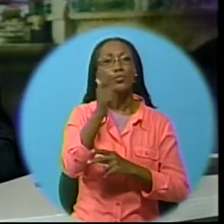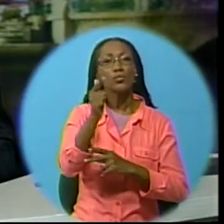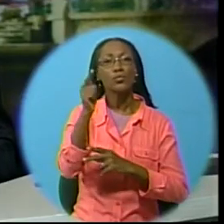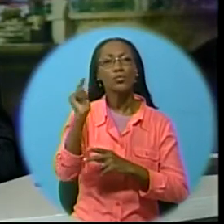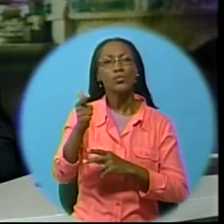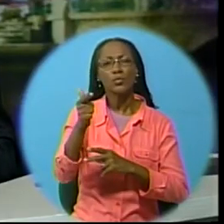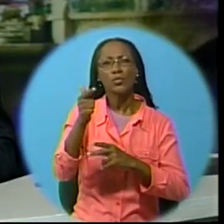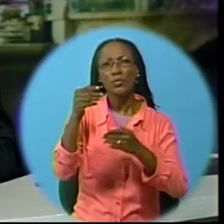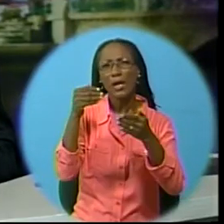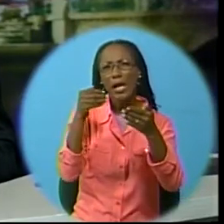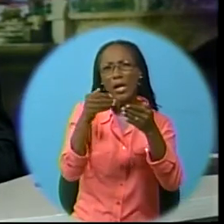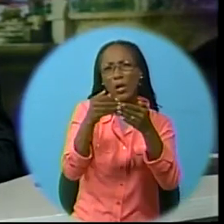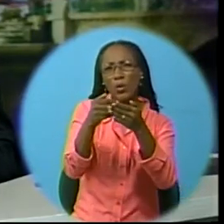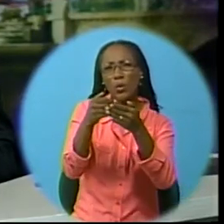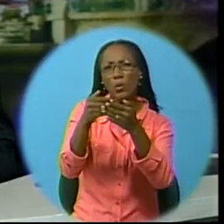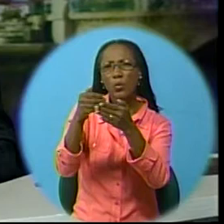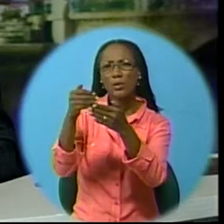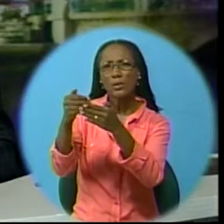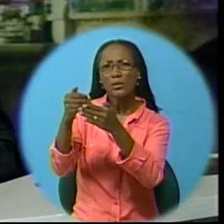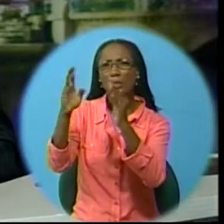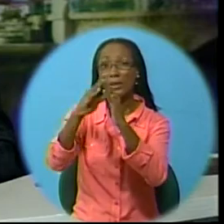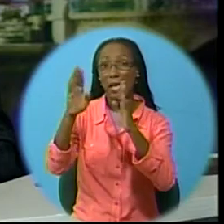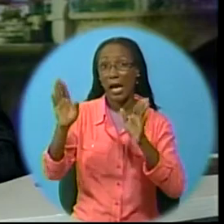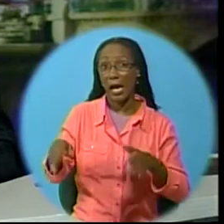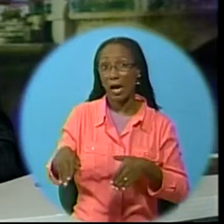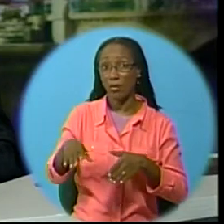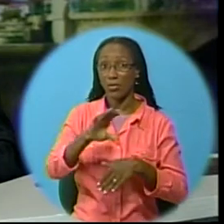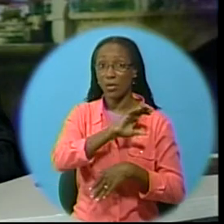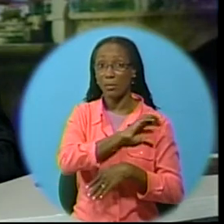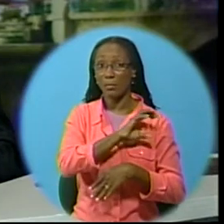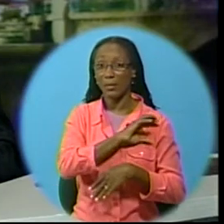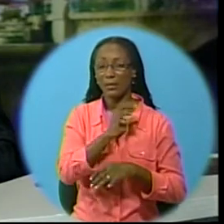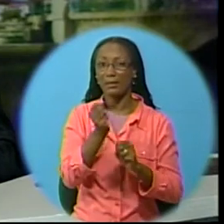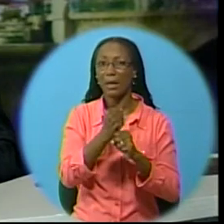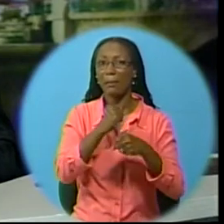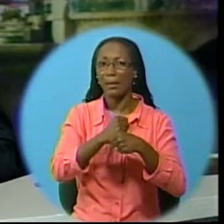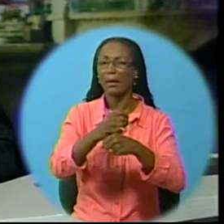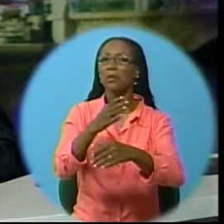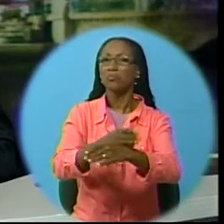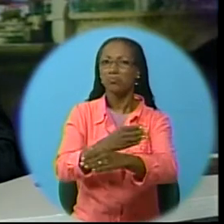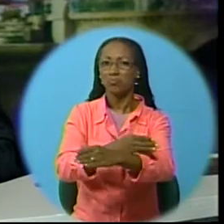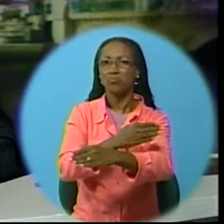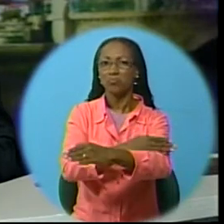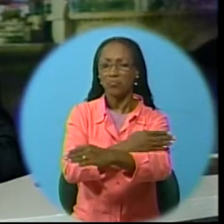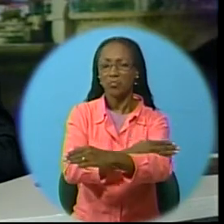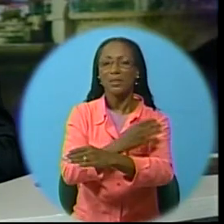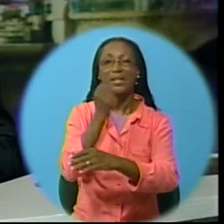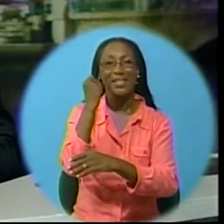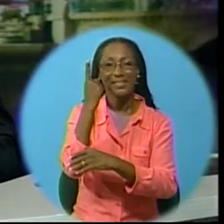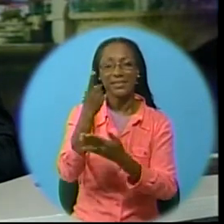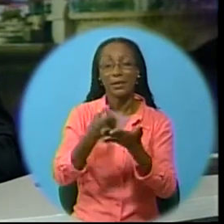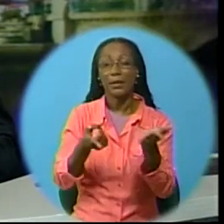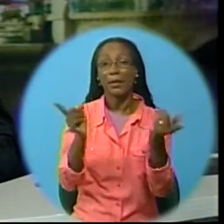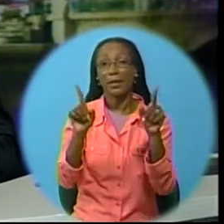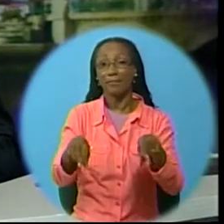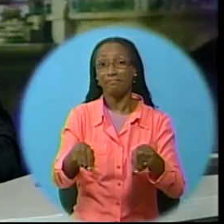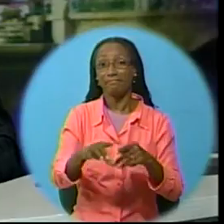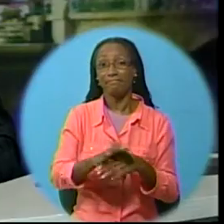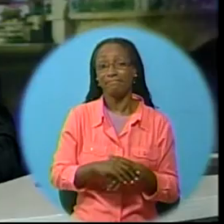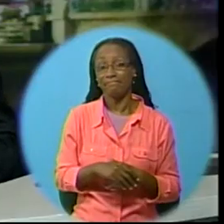close proximity to the same residence. He said police are making significant progress in getting to the bottom of the